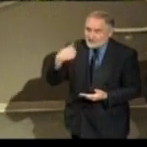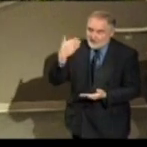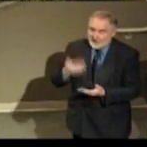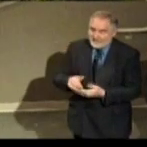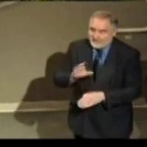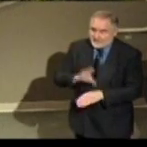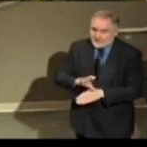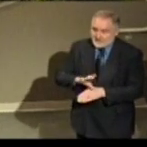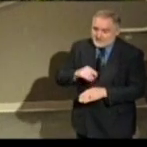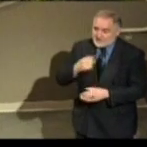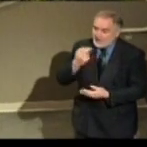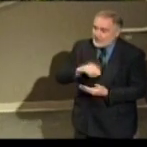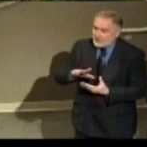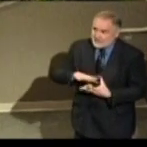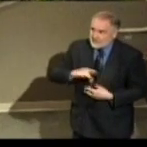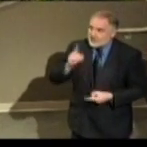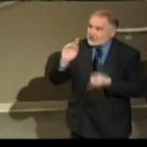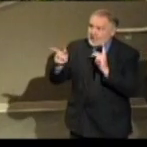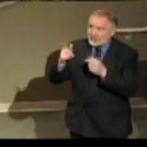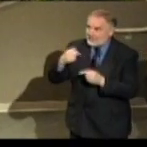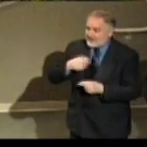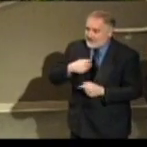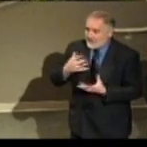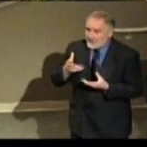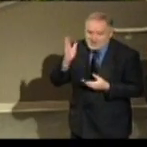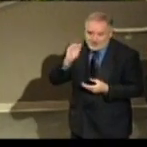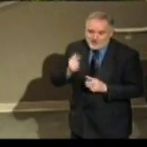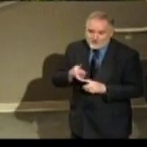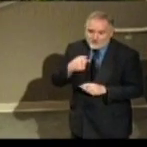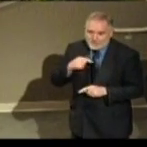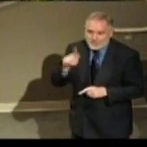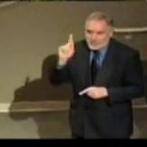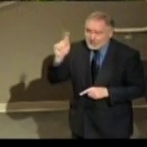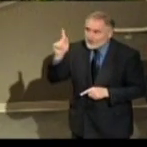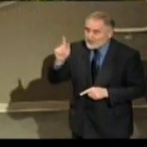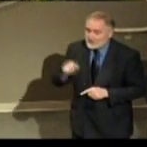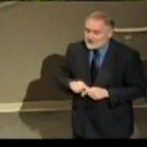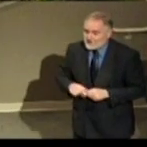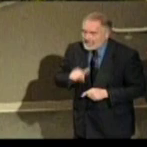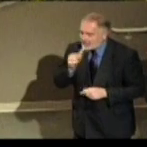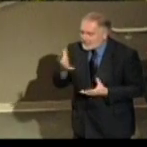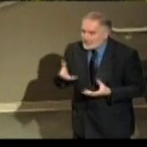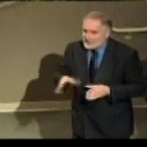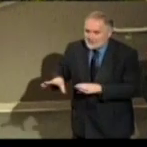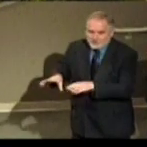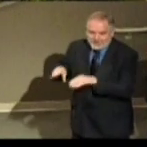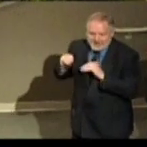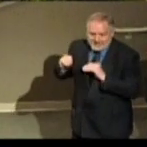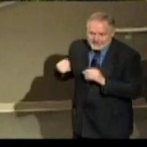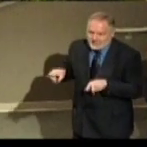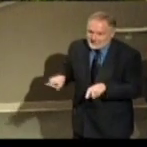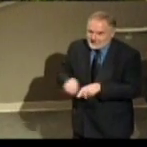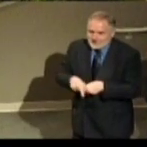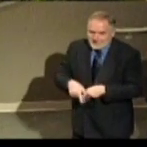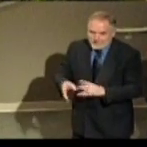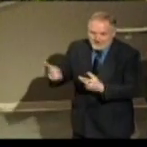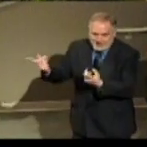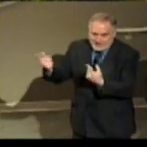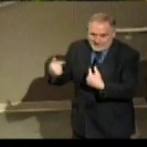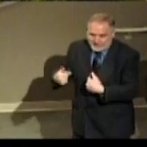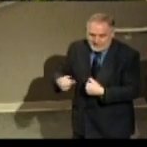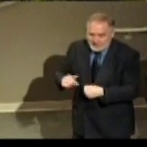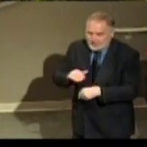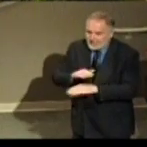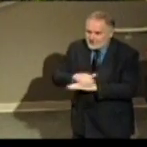I want to hear from you. I don't want to leave the same as I came. By the way, don't ever come